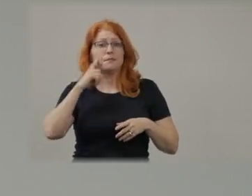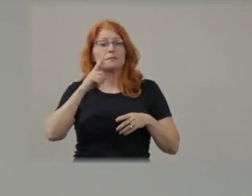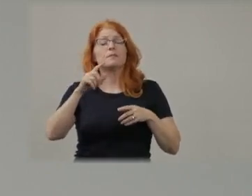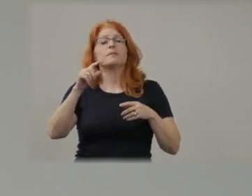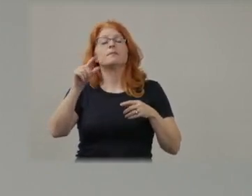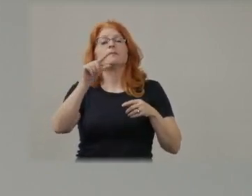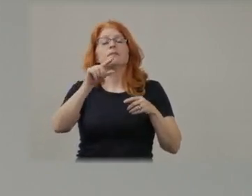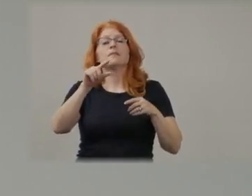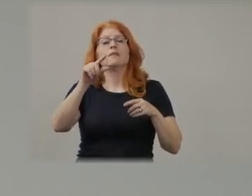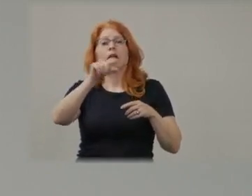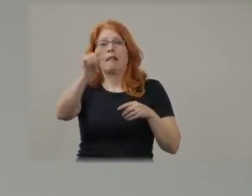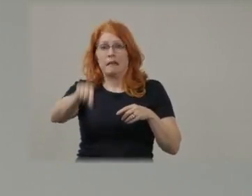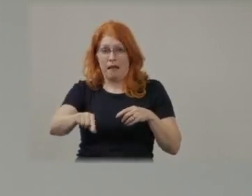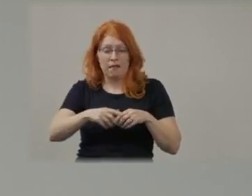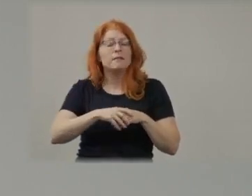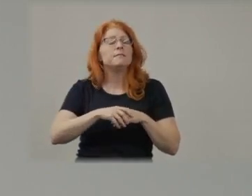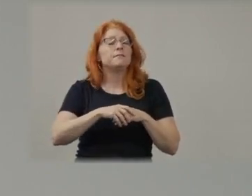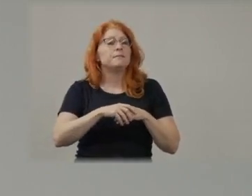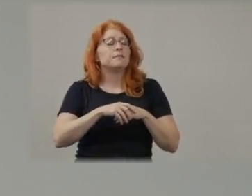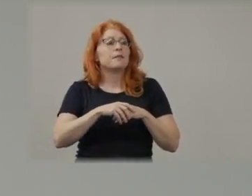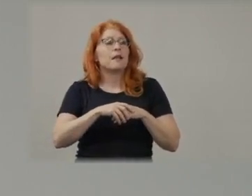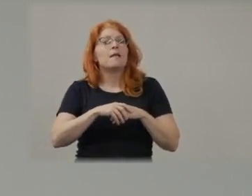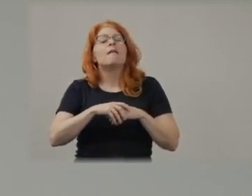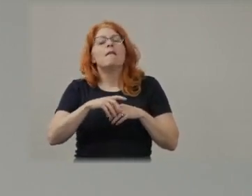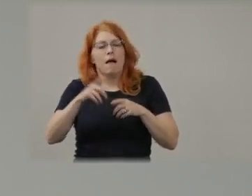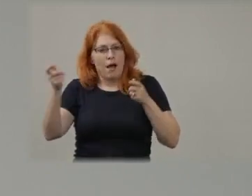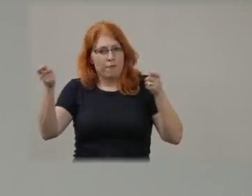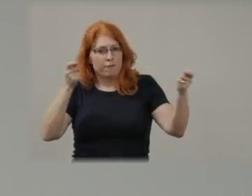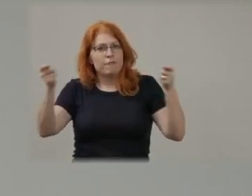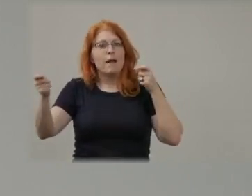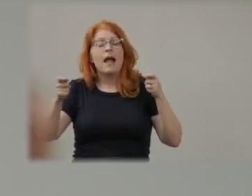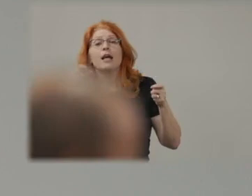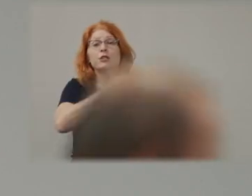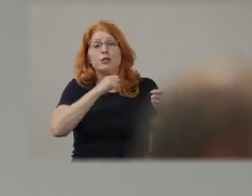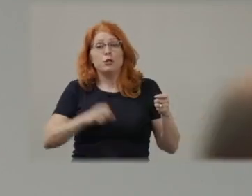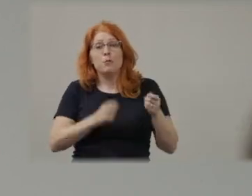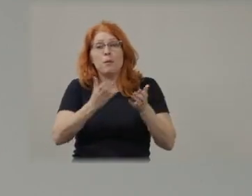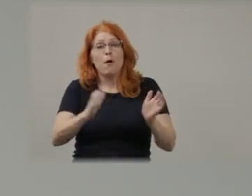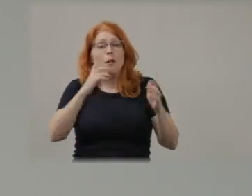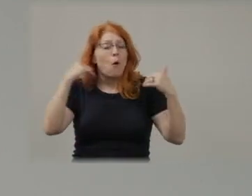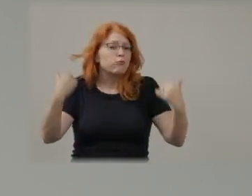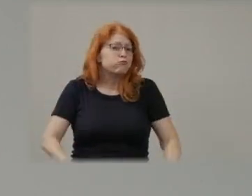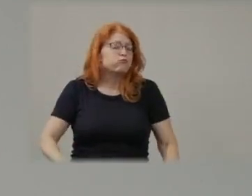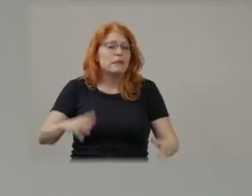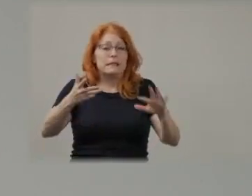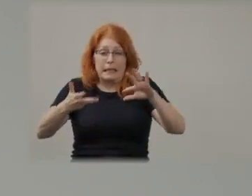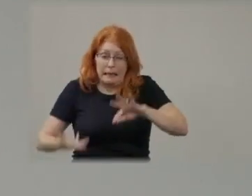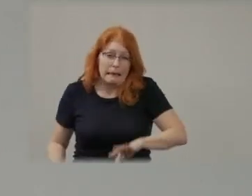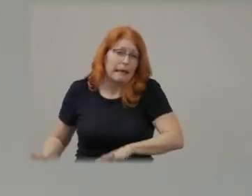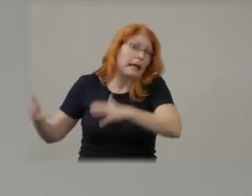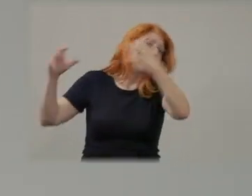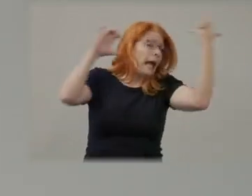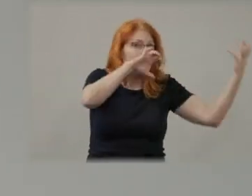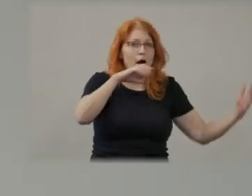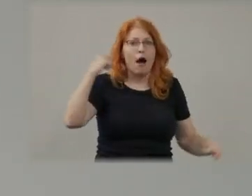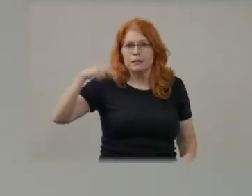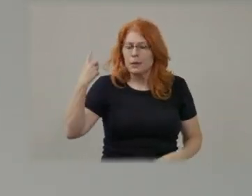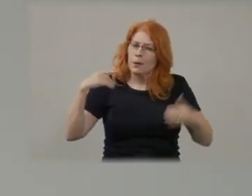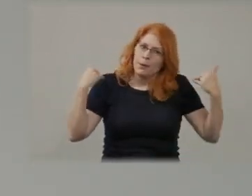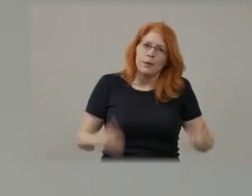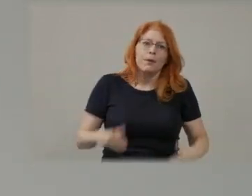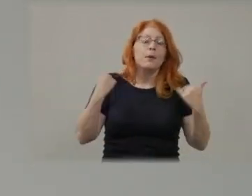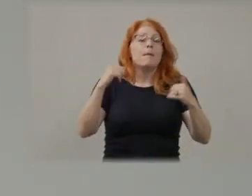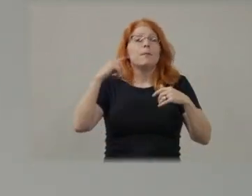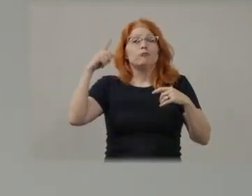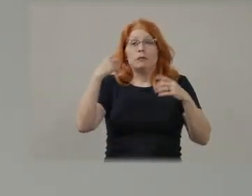of Glendale. Yes, I did run the Super Bowl. It was chaos, and I'll tell you a little bit about how crazy planned